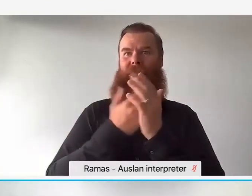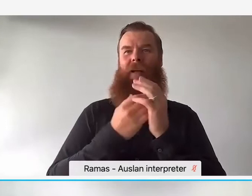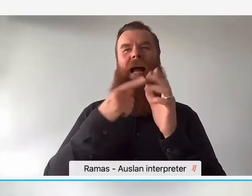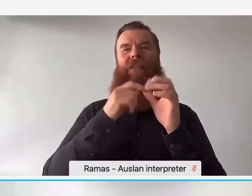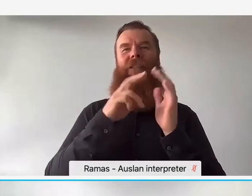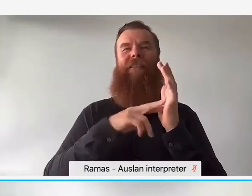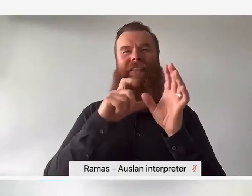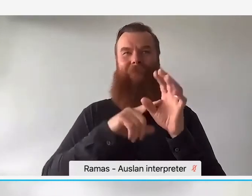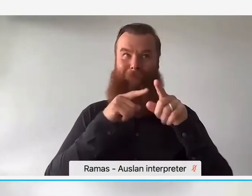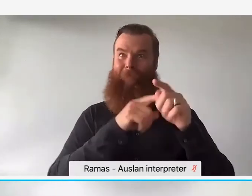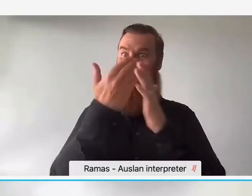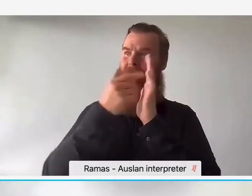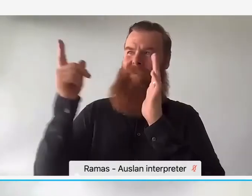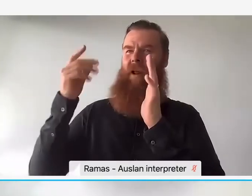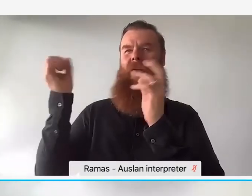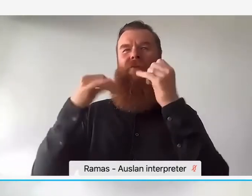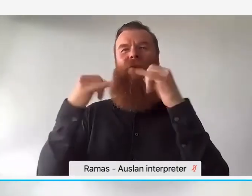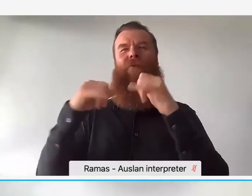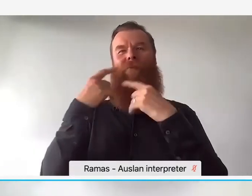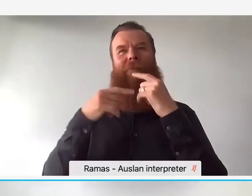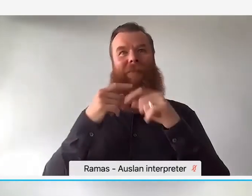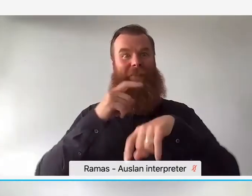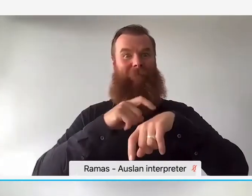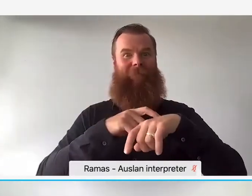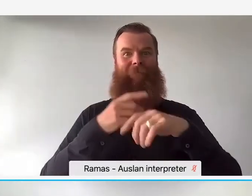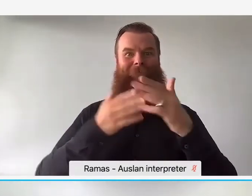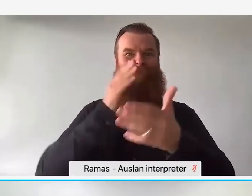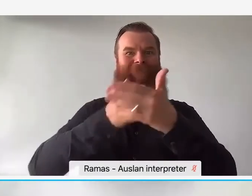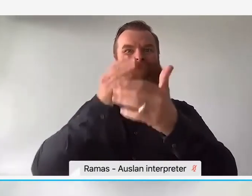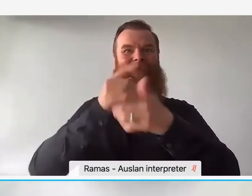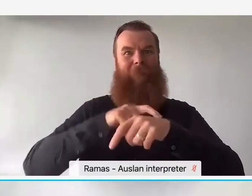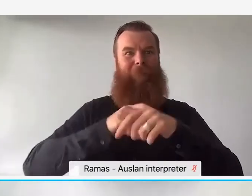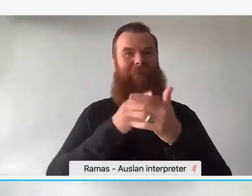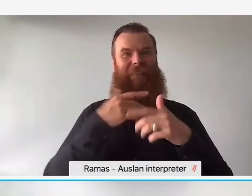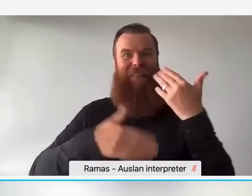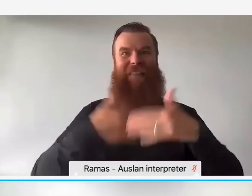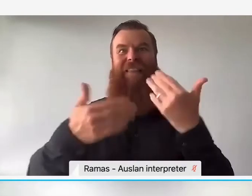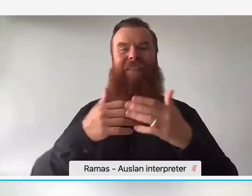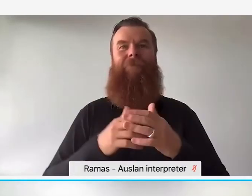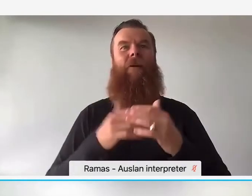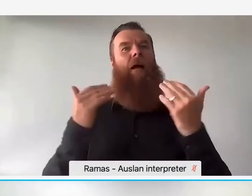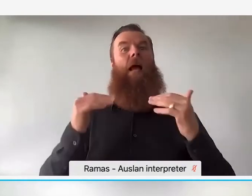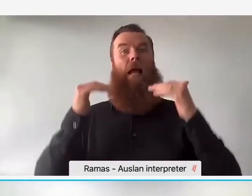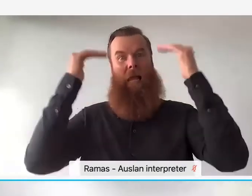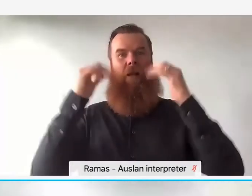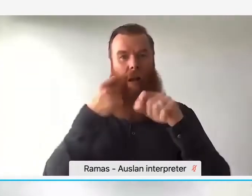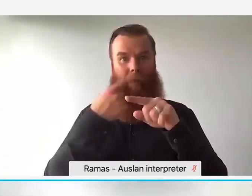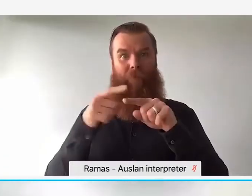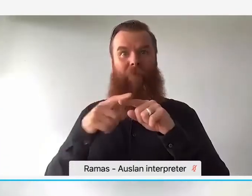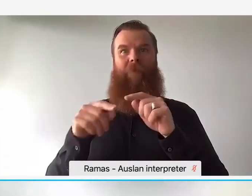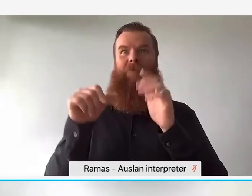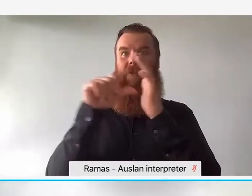Tight deadlines and needing immediate and high-level approvals for financial expenditure is something that happens in many